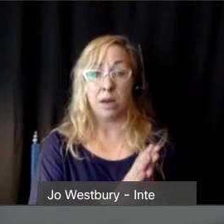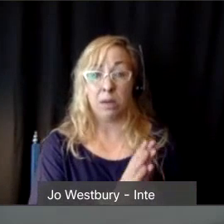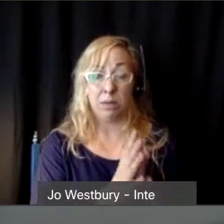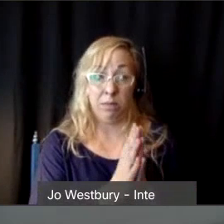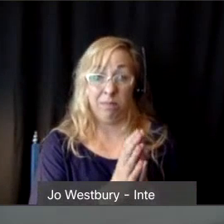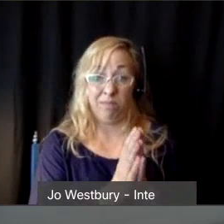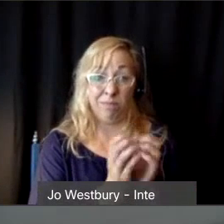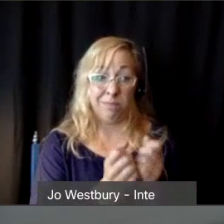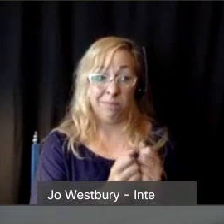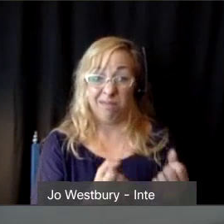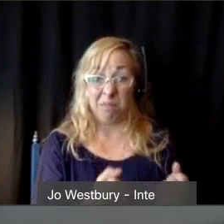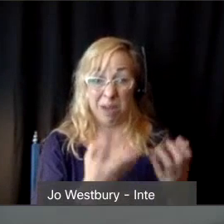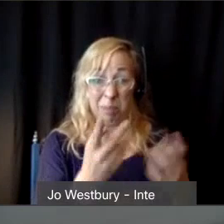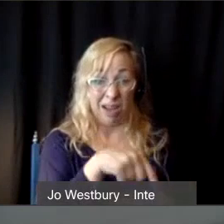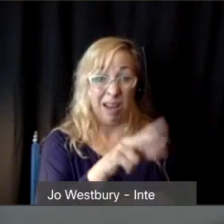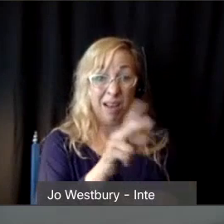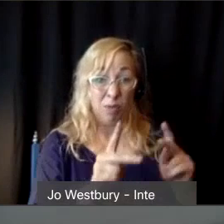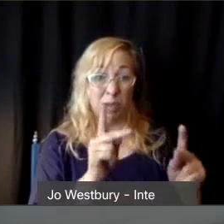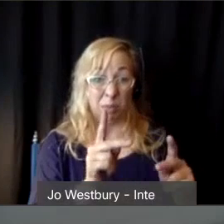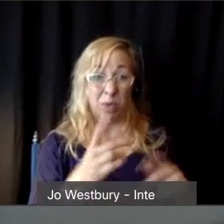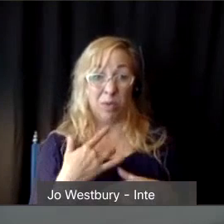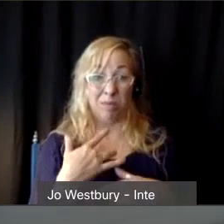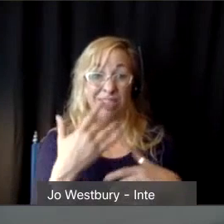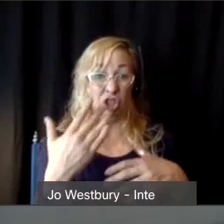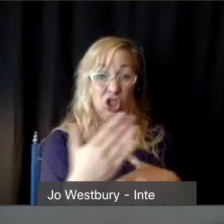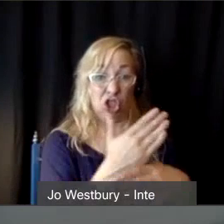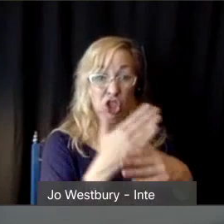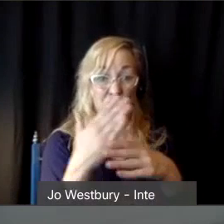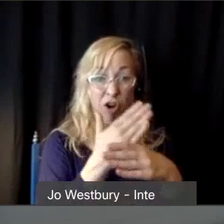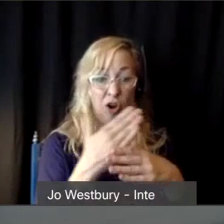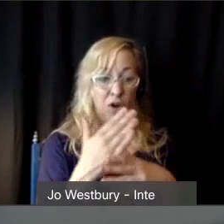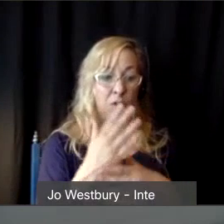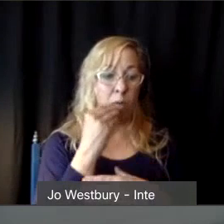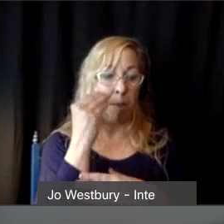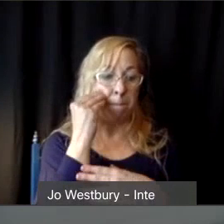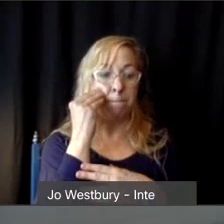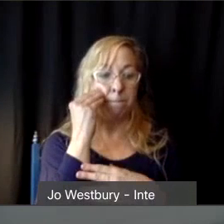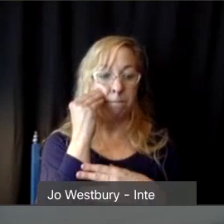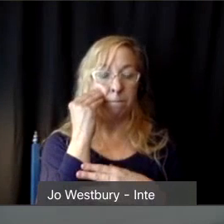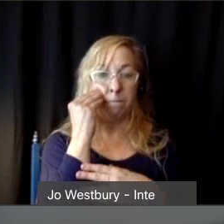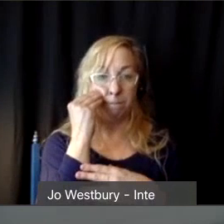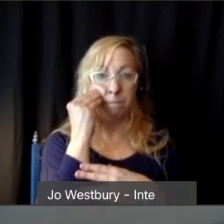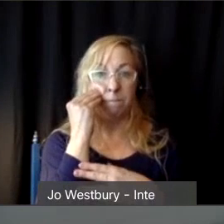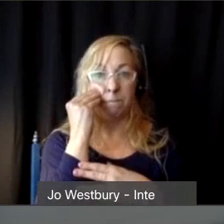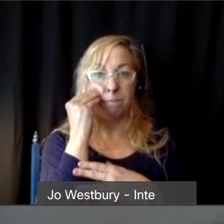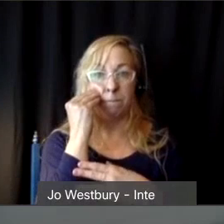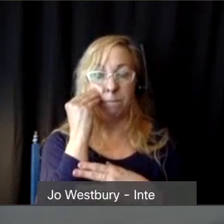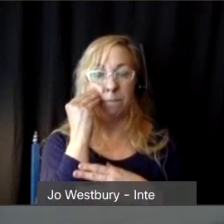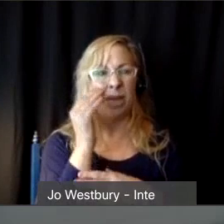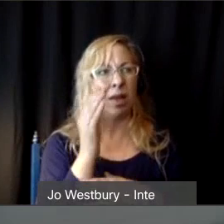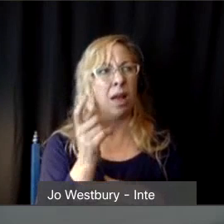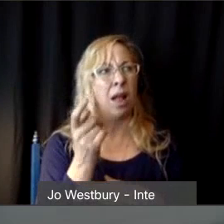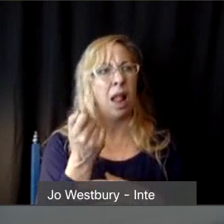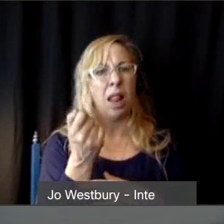Many, if not most of those, are sharing a home with someone else. We have a little over